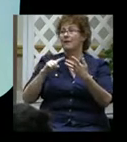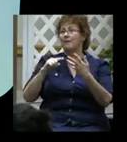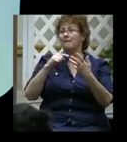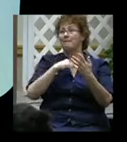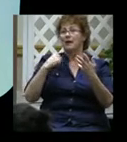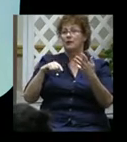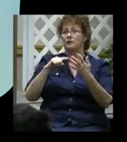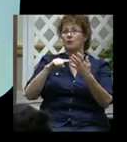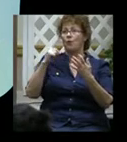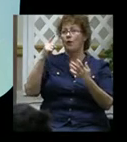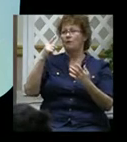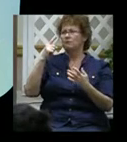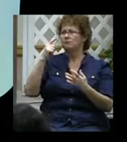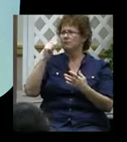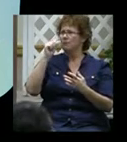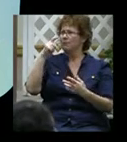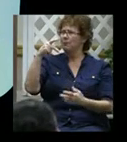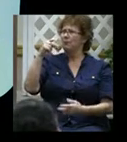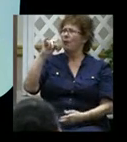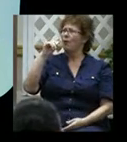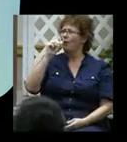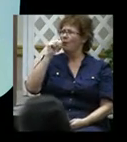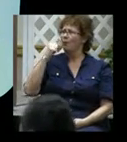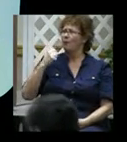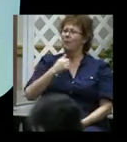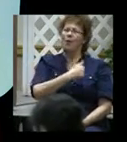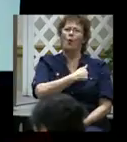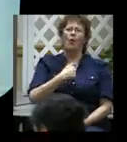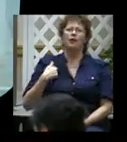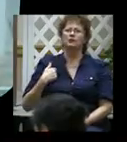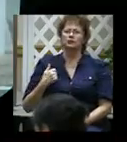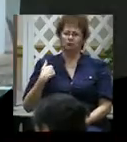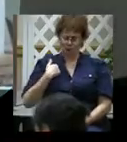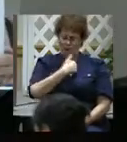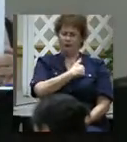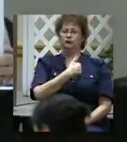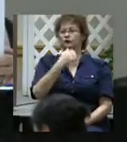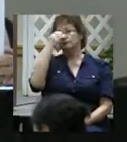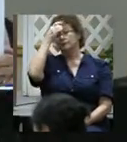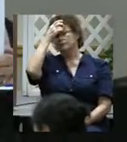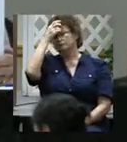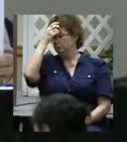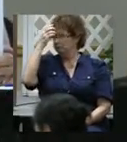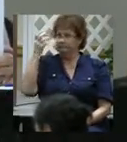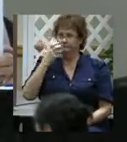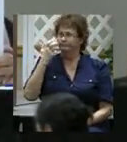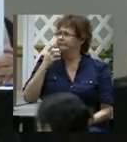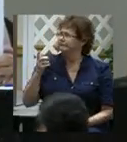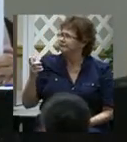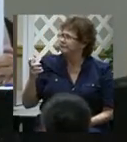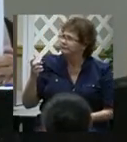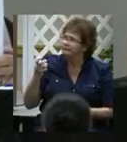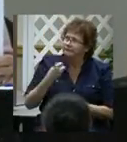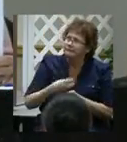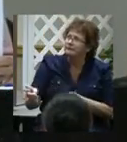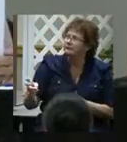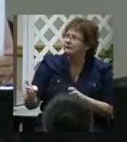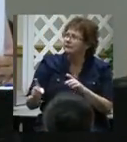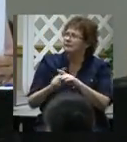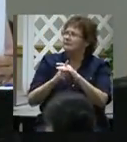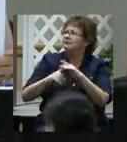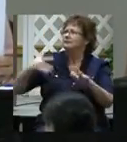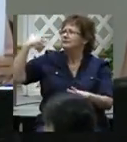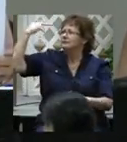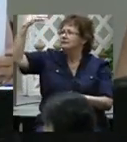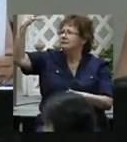1 for Polish. And just to give you an example of how we use the Polish, I mean, Polish it comes up maybe, I don't